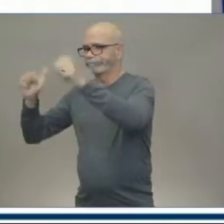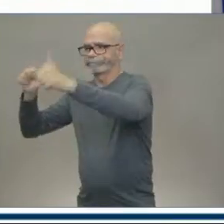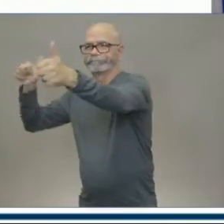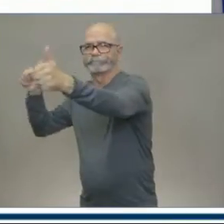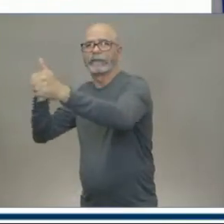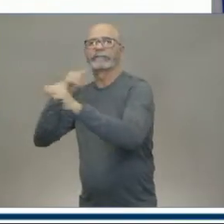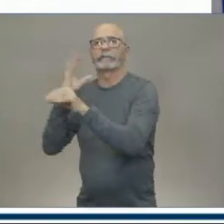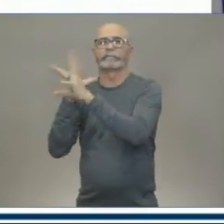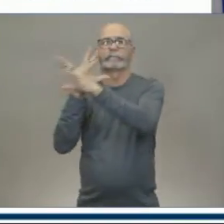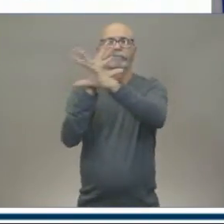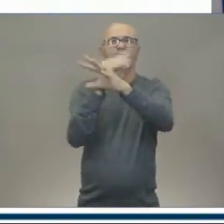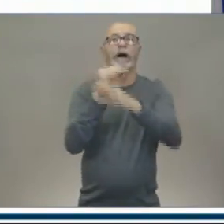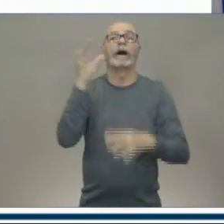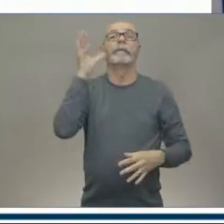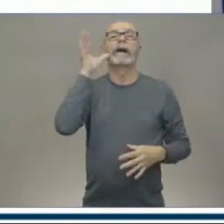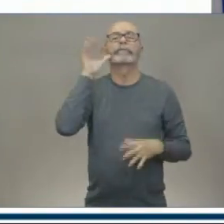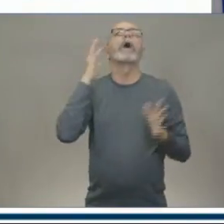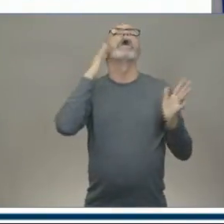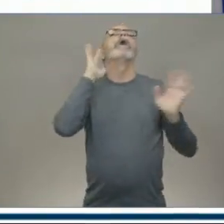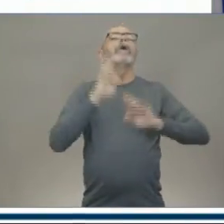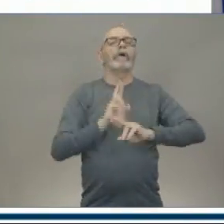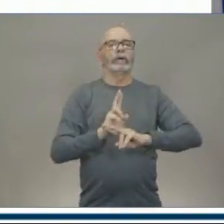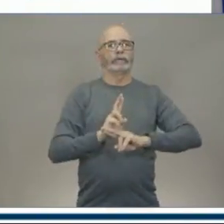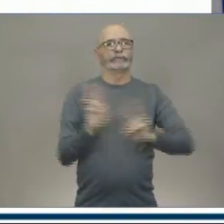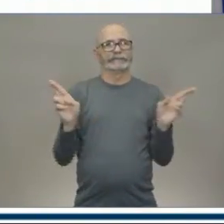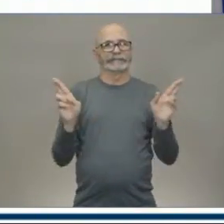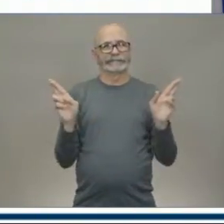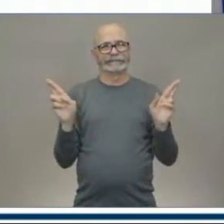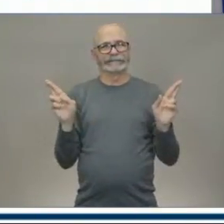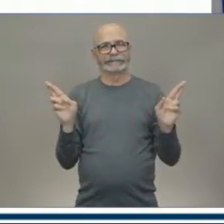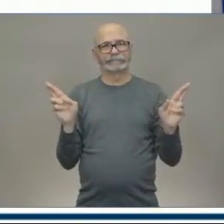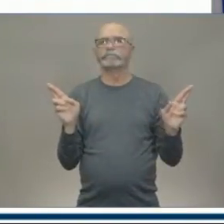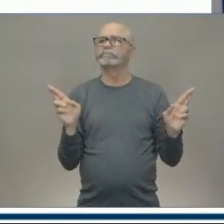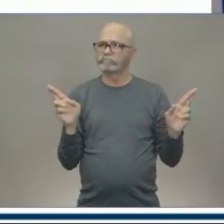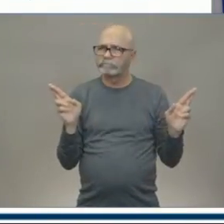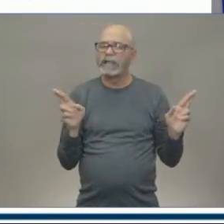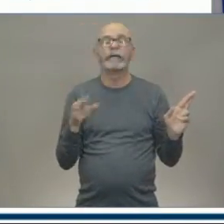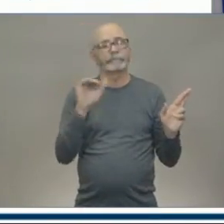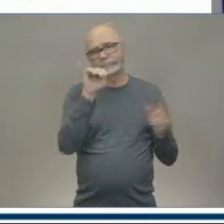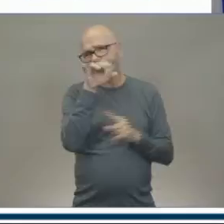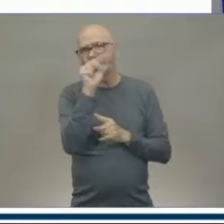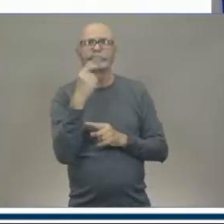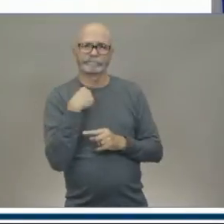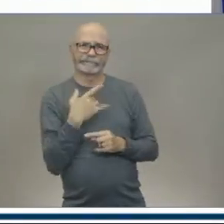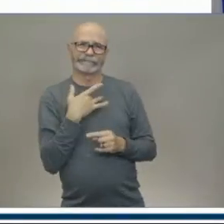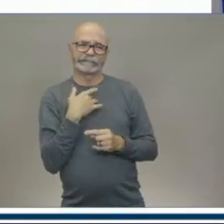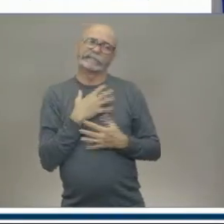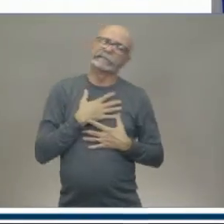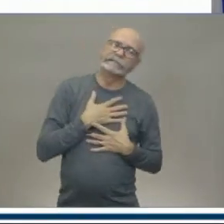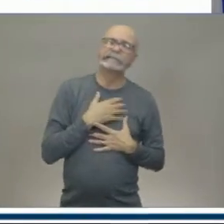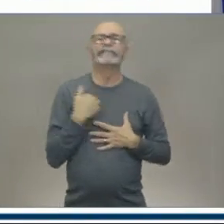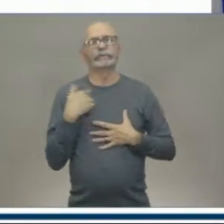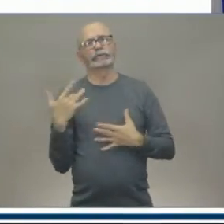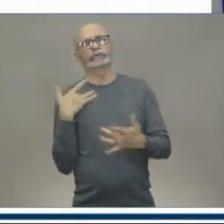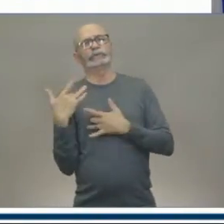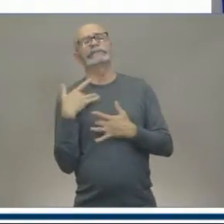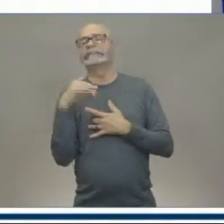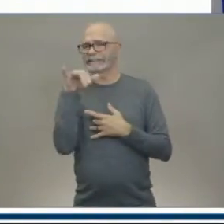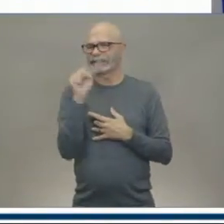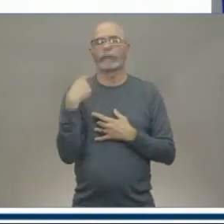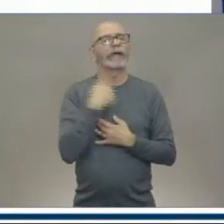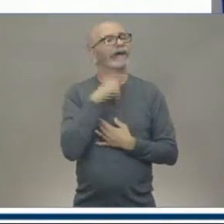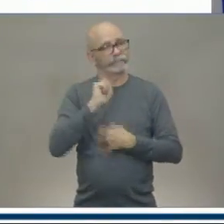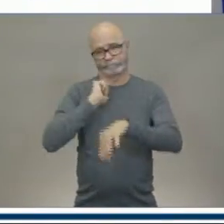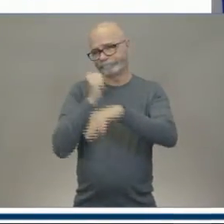are not in the school community, that we are very concerned. We have in place plans that we will enact. It won't mean that your kids will not